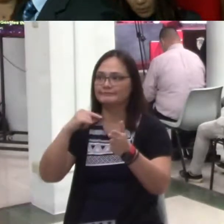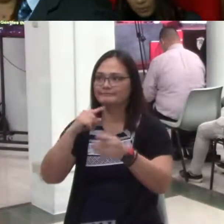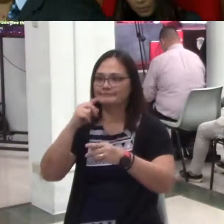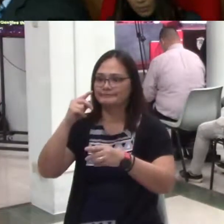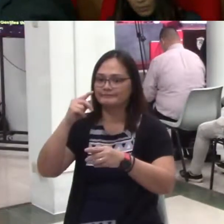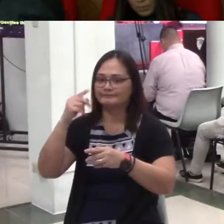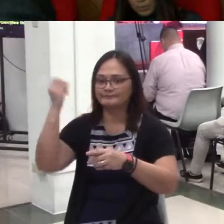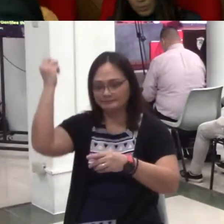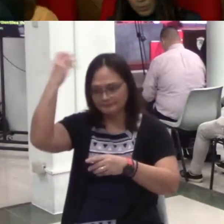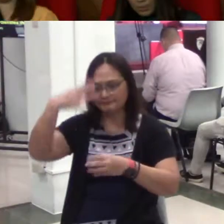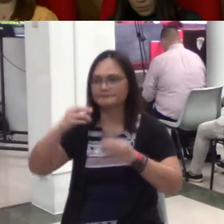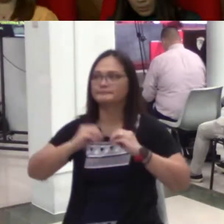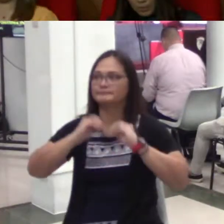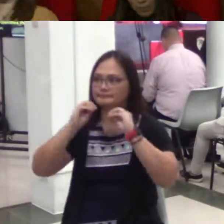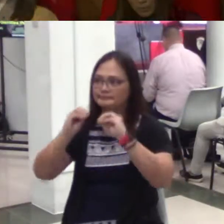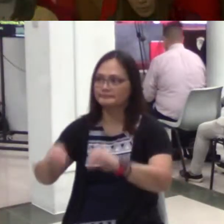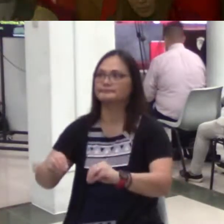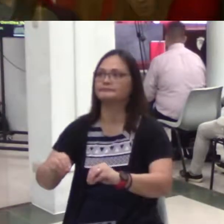the riches.